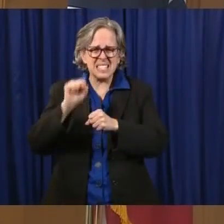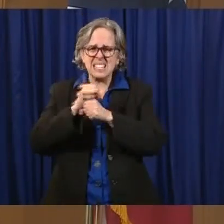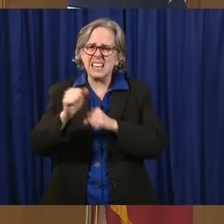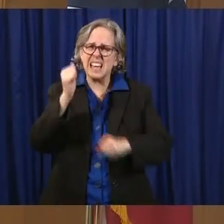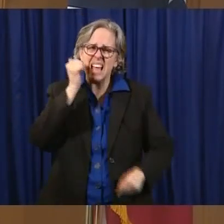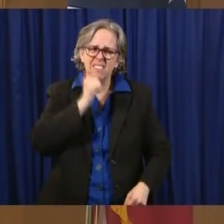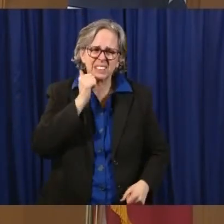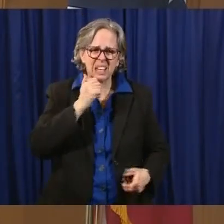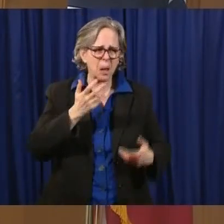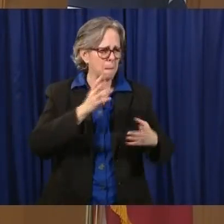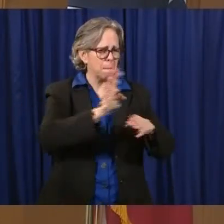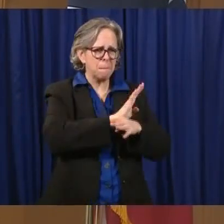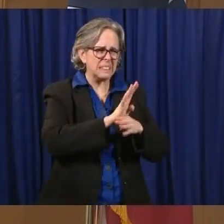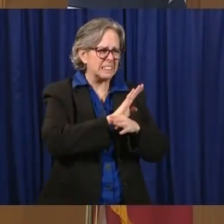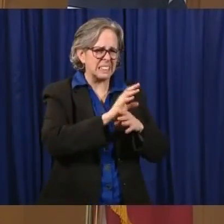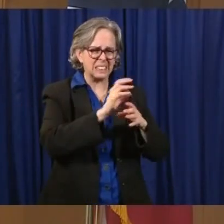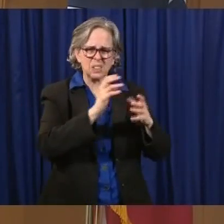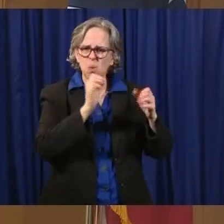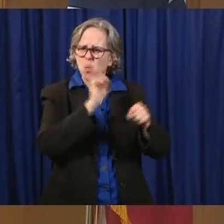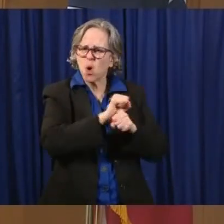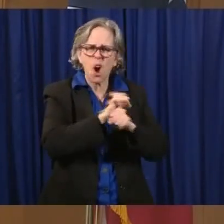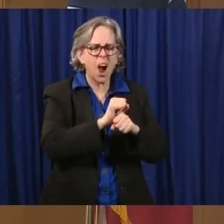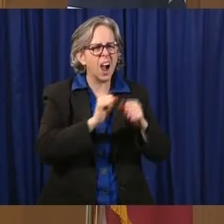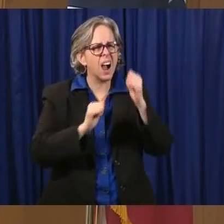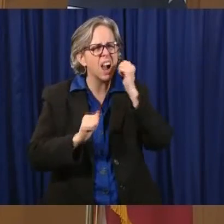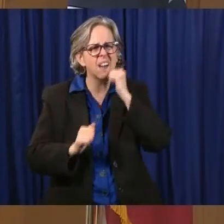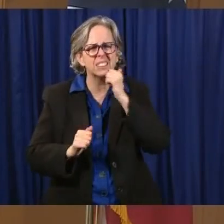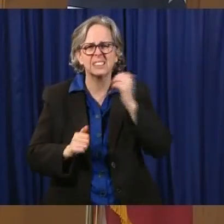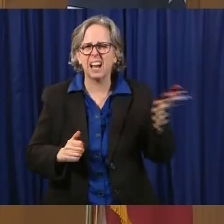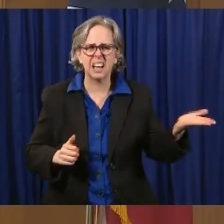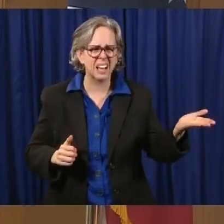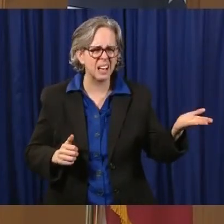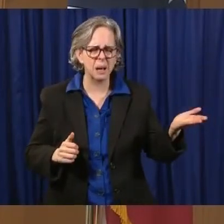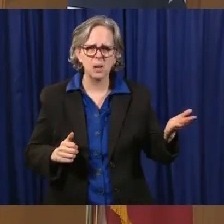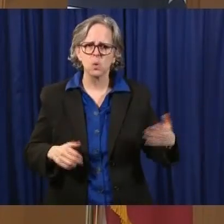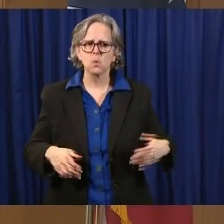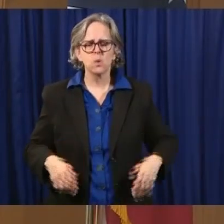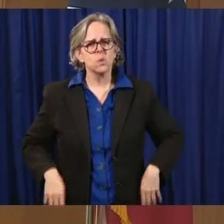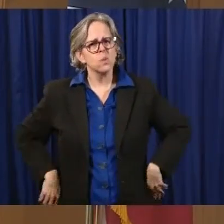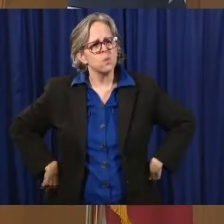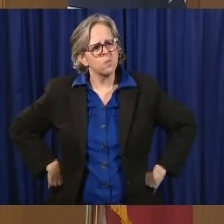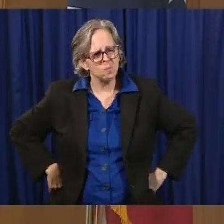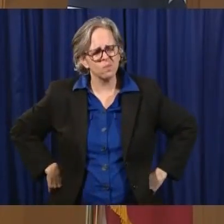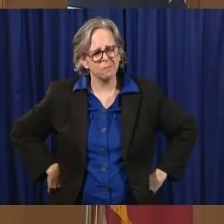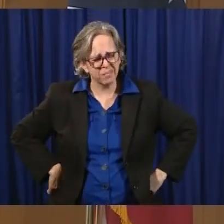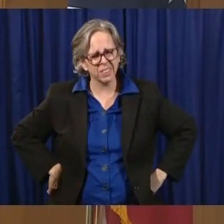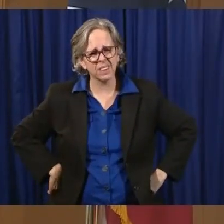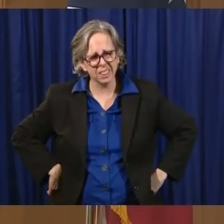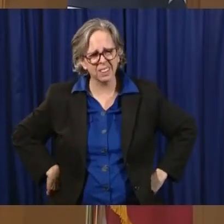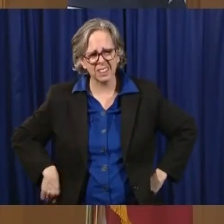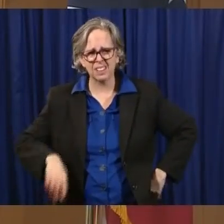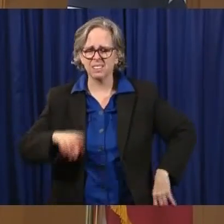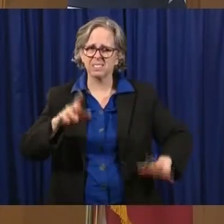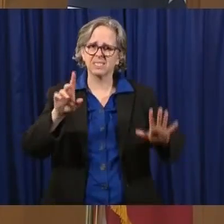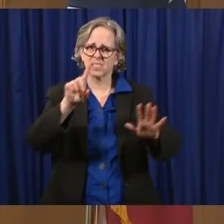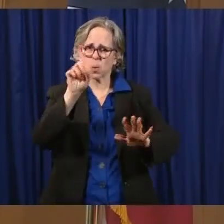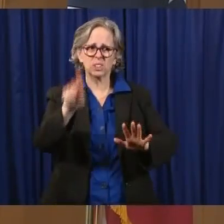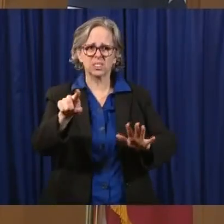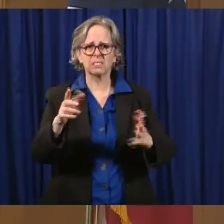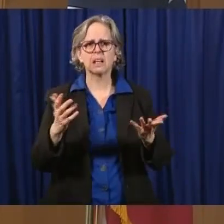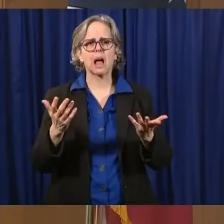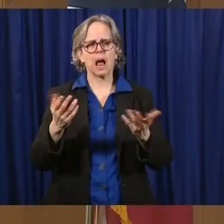every day, but the real question is, what are you going to do different? What are we going to do different? Dr. Acton